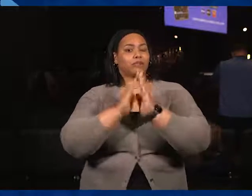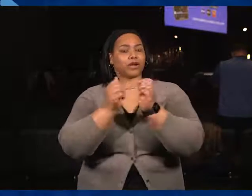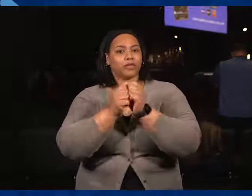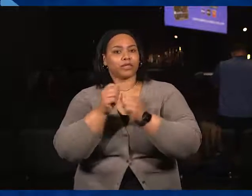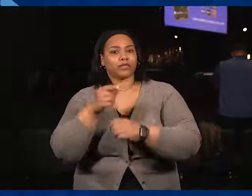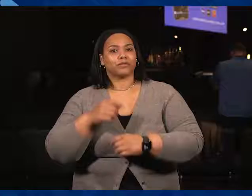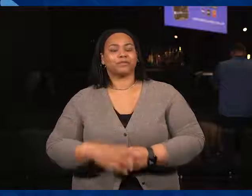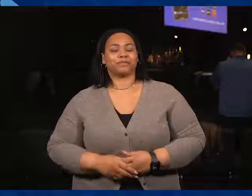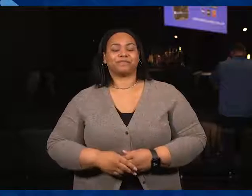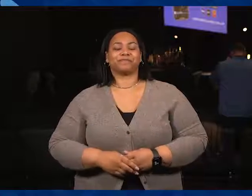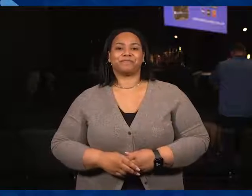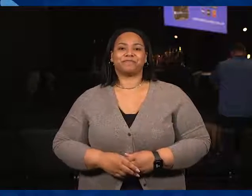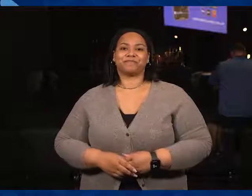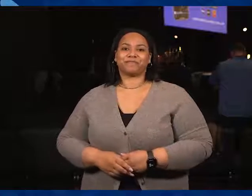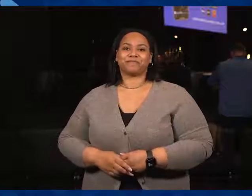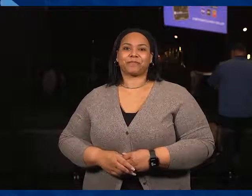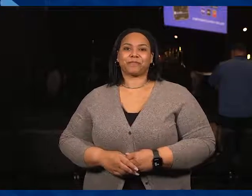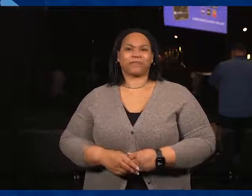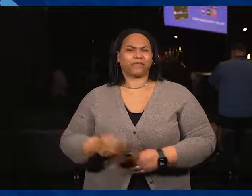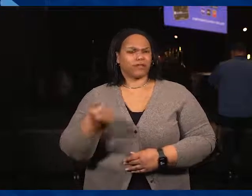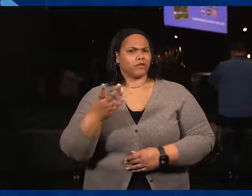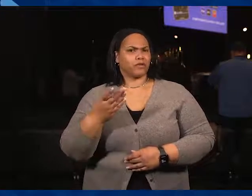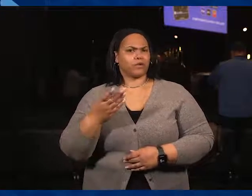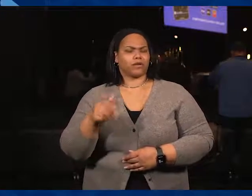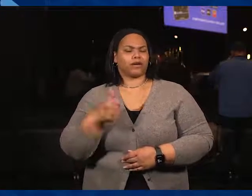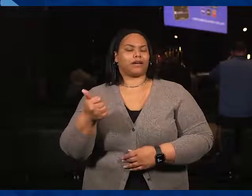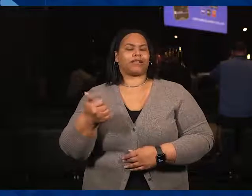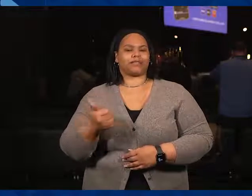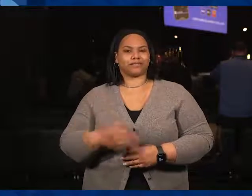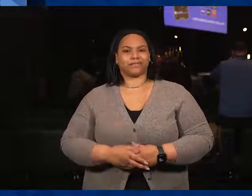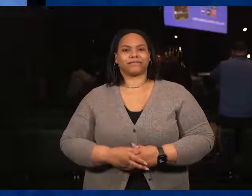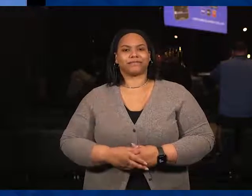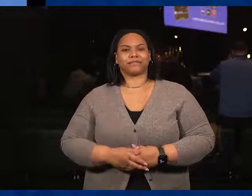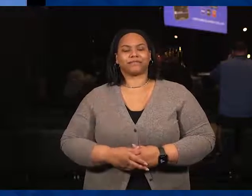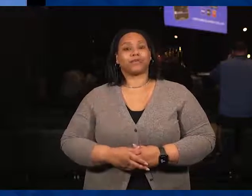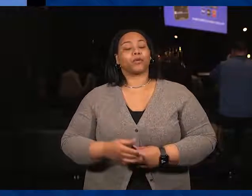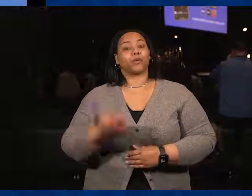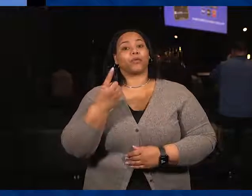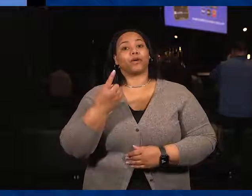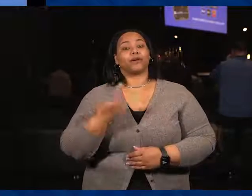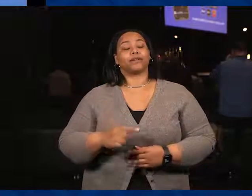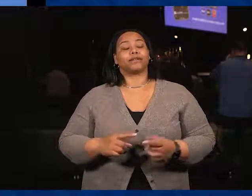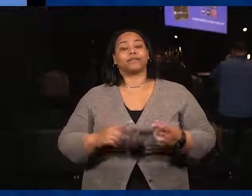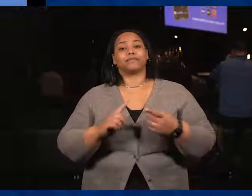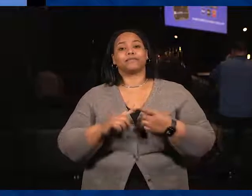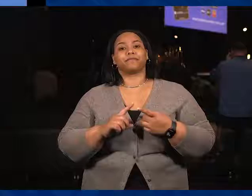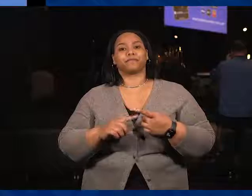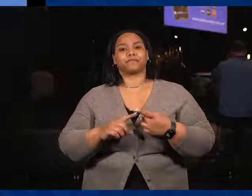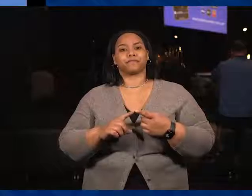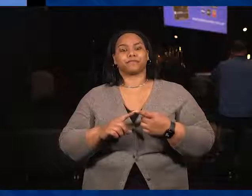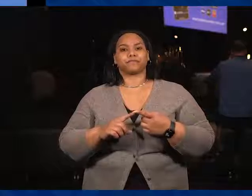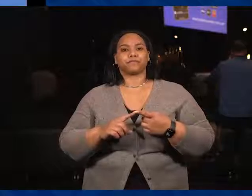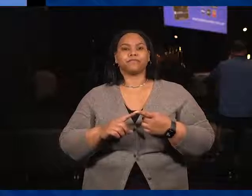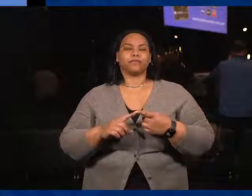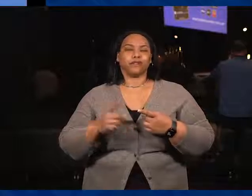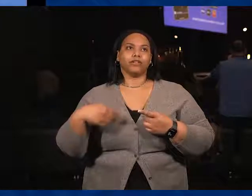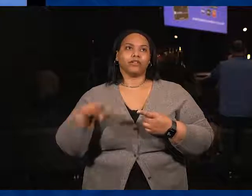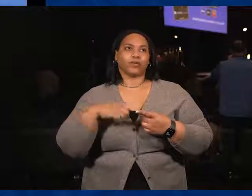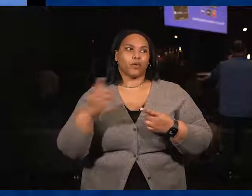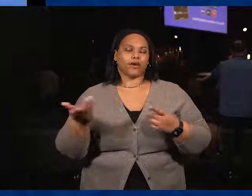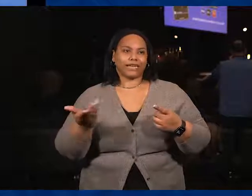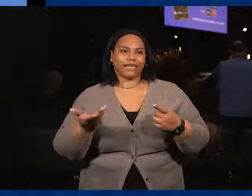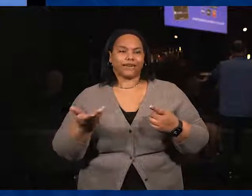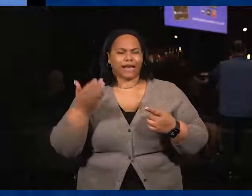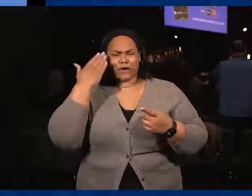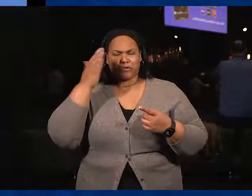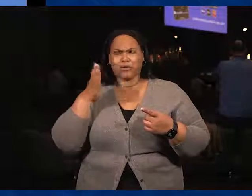going to the Lord in prayer. Few other things. One is that if you were here, well, you all were here, weren't you? That was,